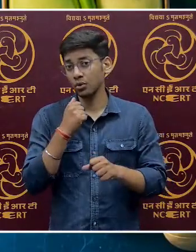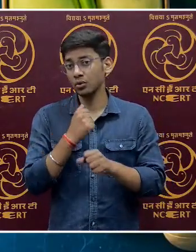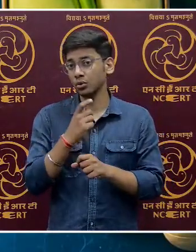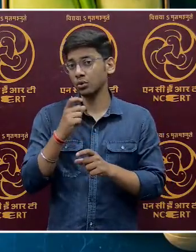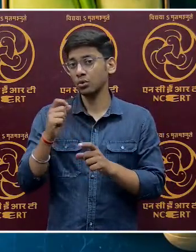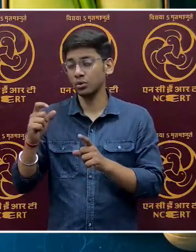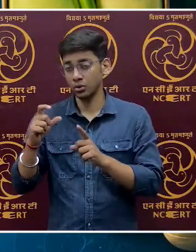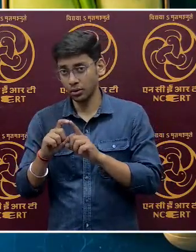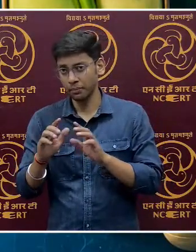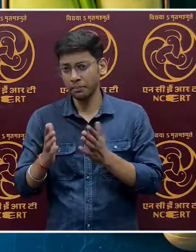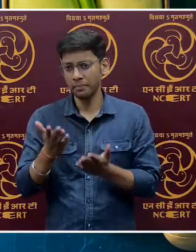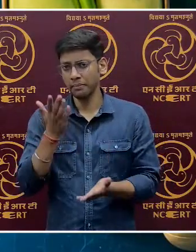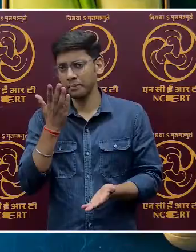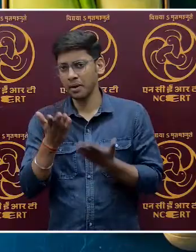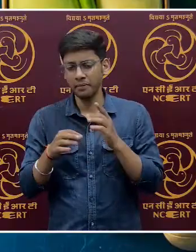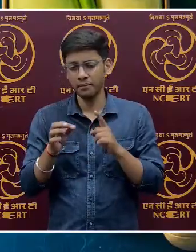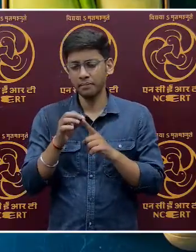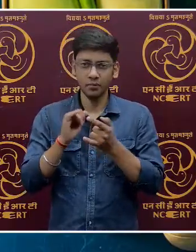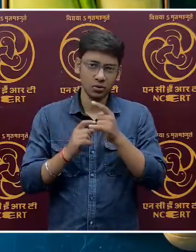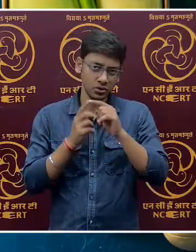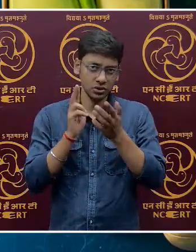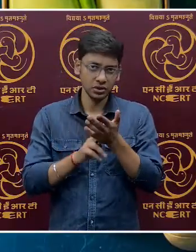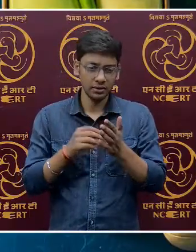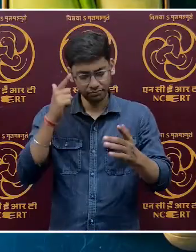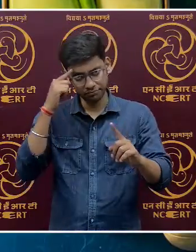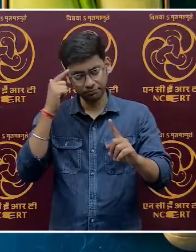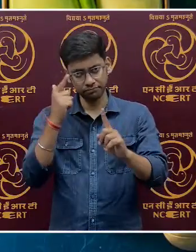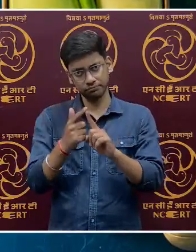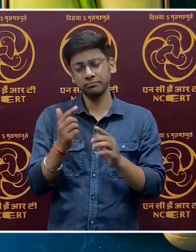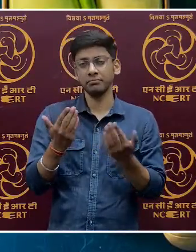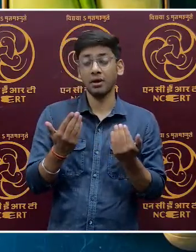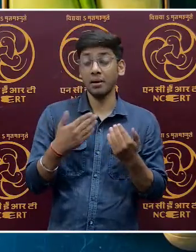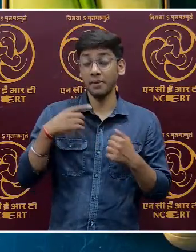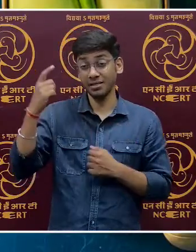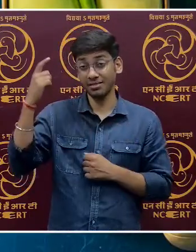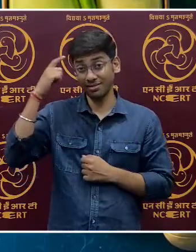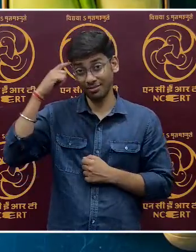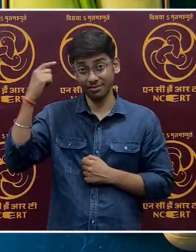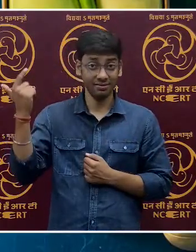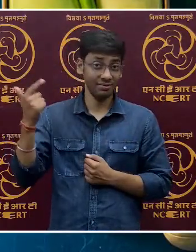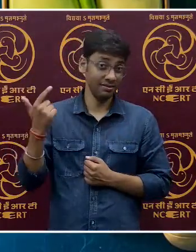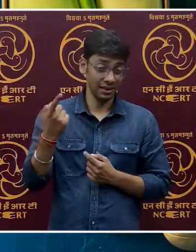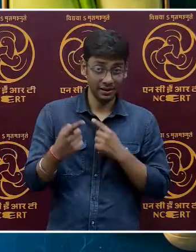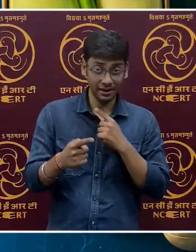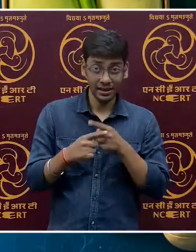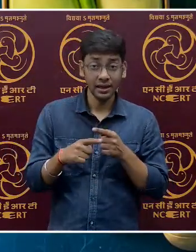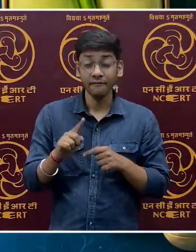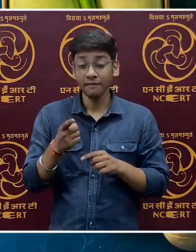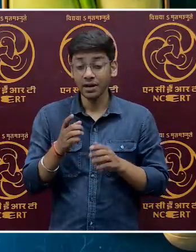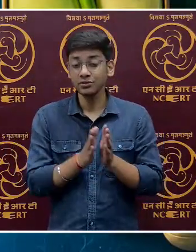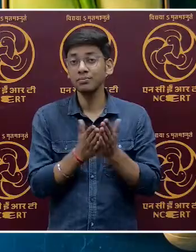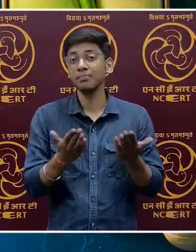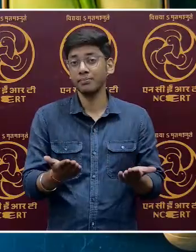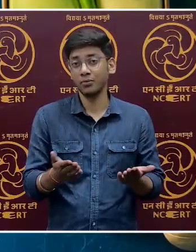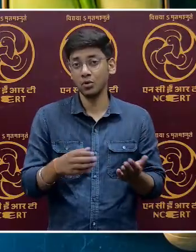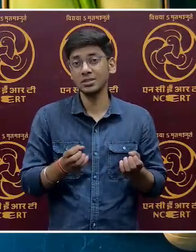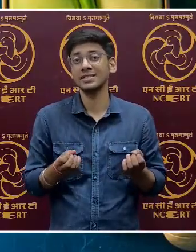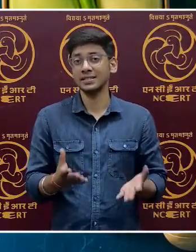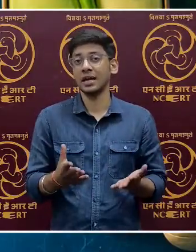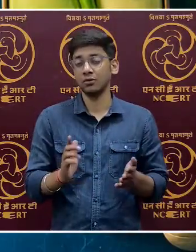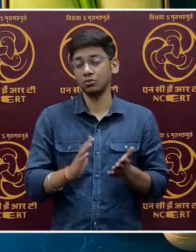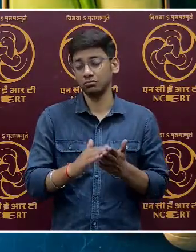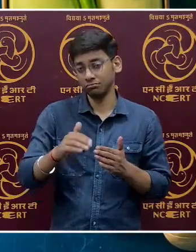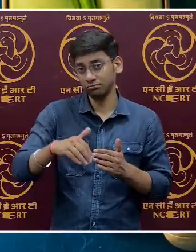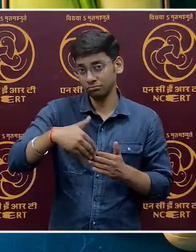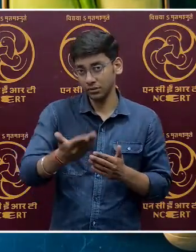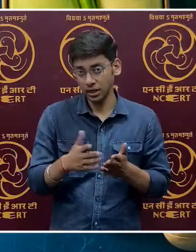but it might be not in a position to reach to the target audience. True. So I think we need to be start with the textbook, that is a physical book, and then we will proceed